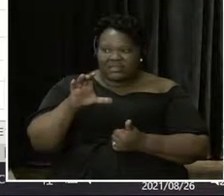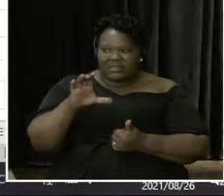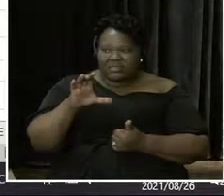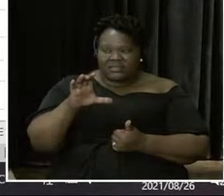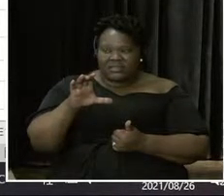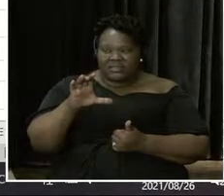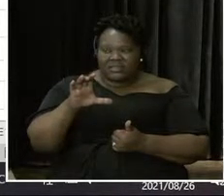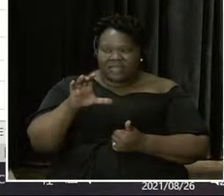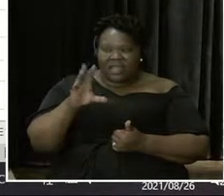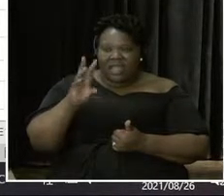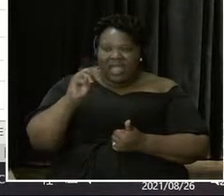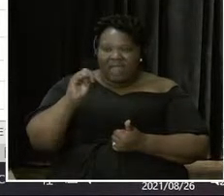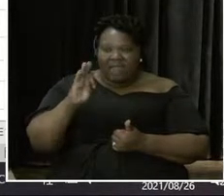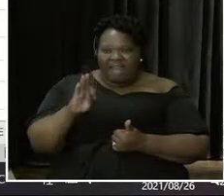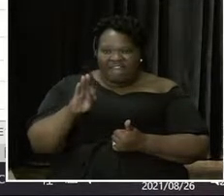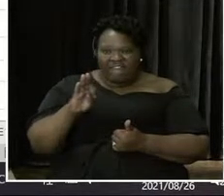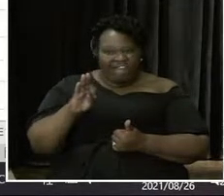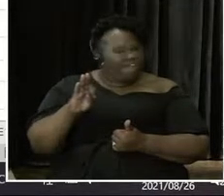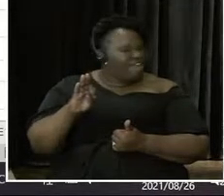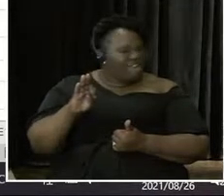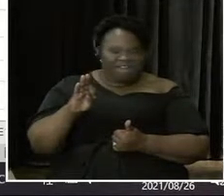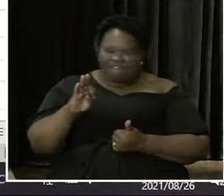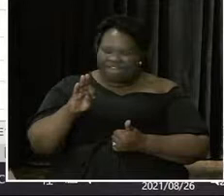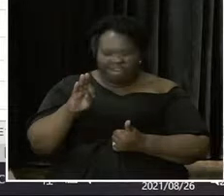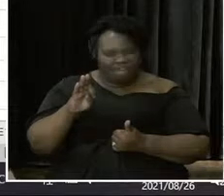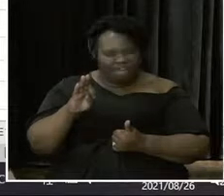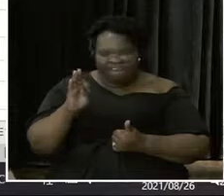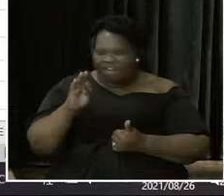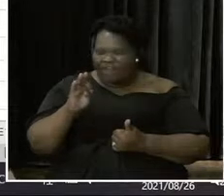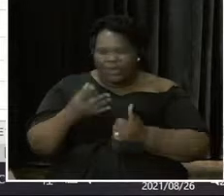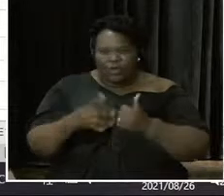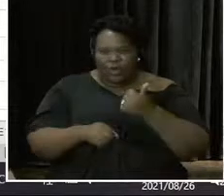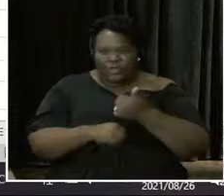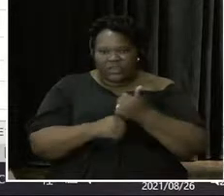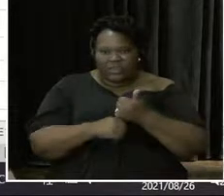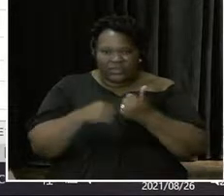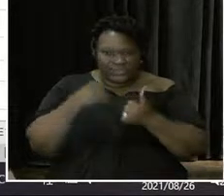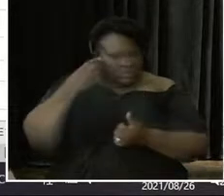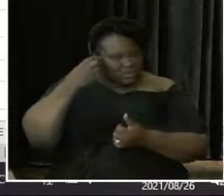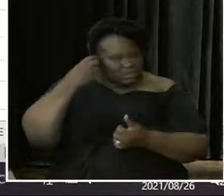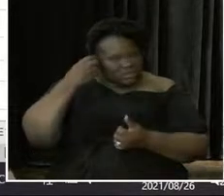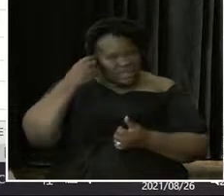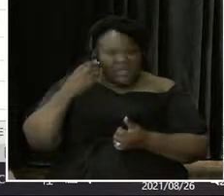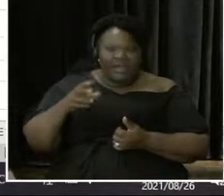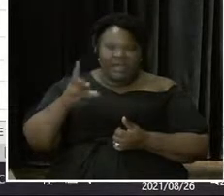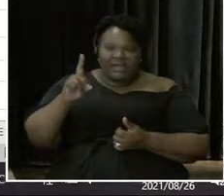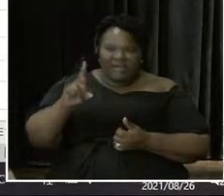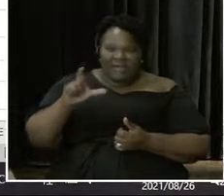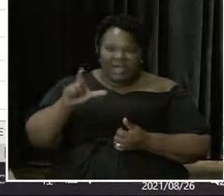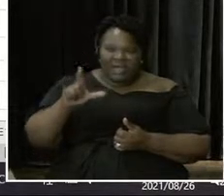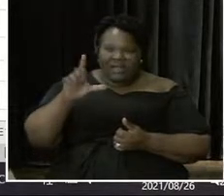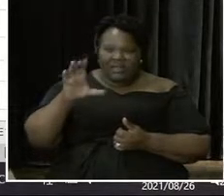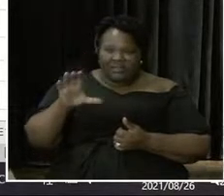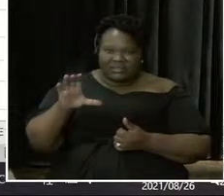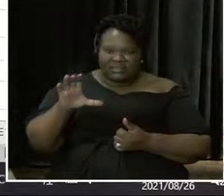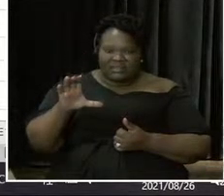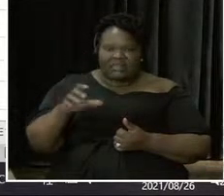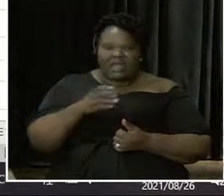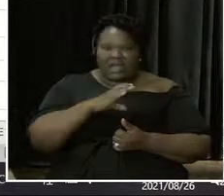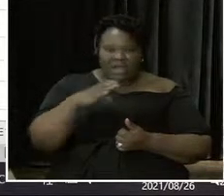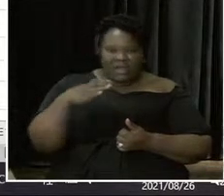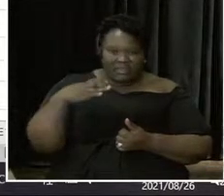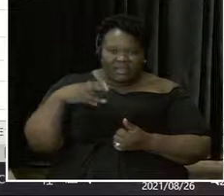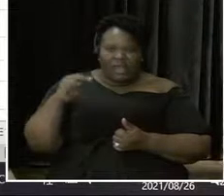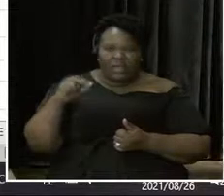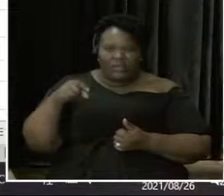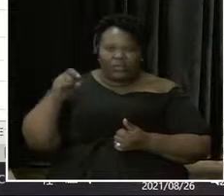The MF is against, Madam Speaker. The MF is against. DLC? Councillor Nxumalo supports.